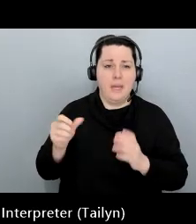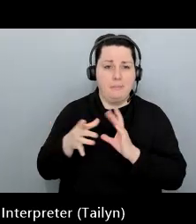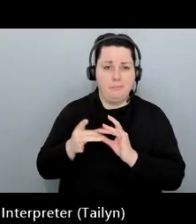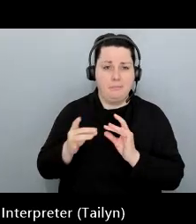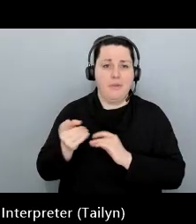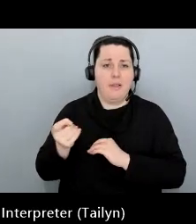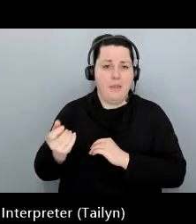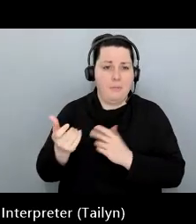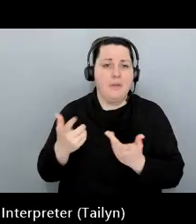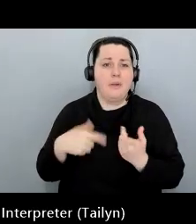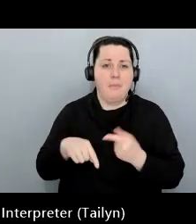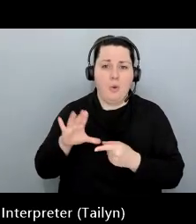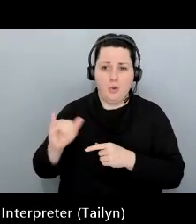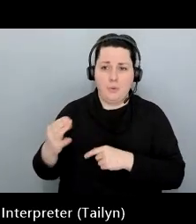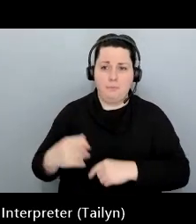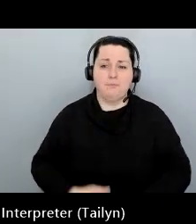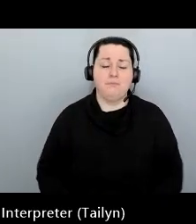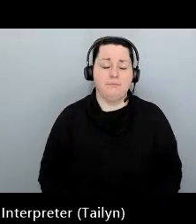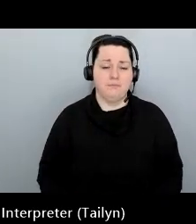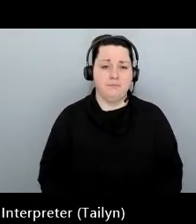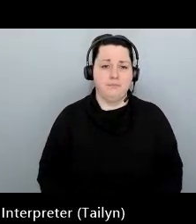about what she does.